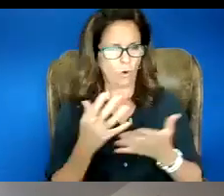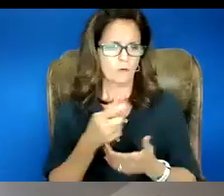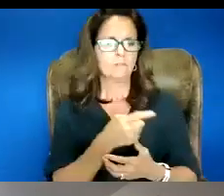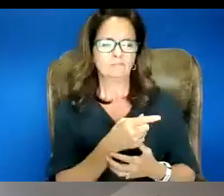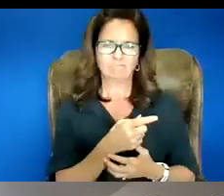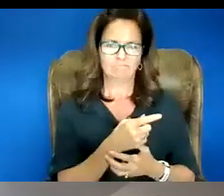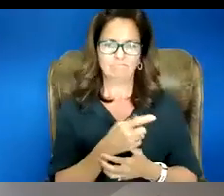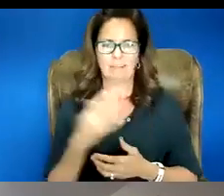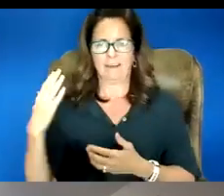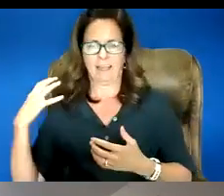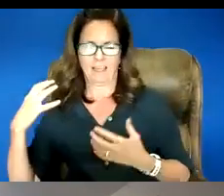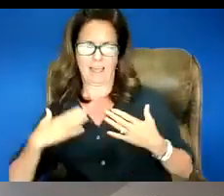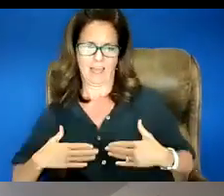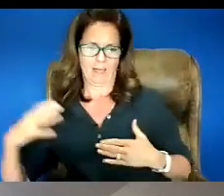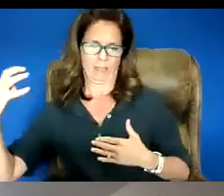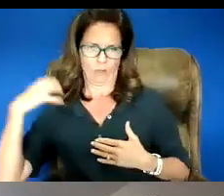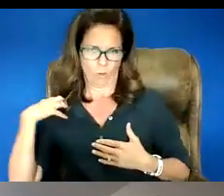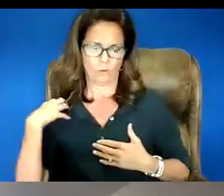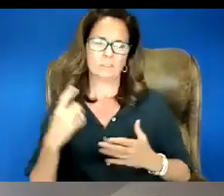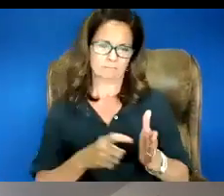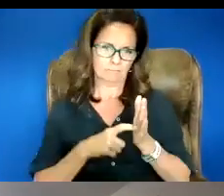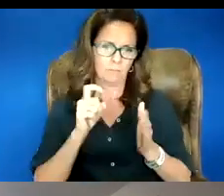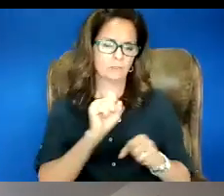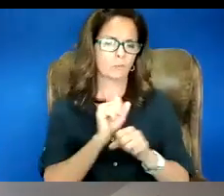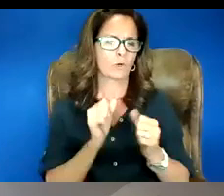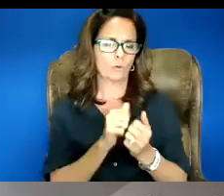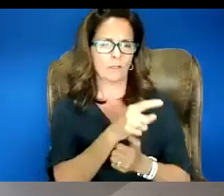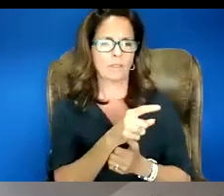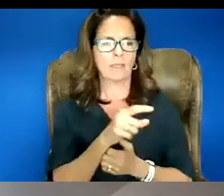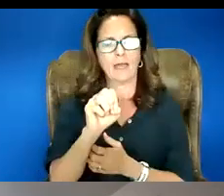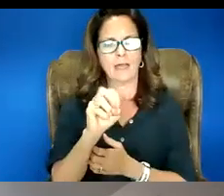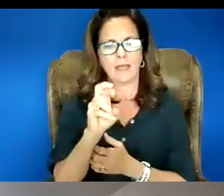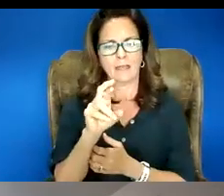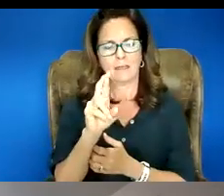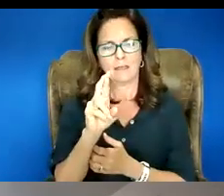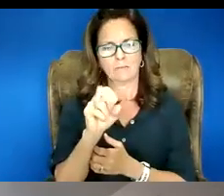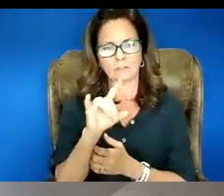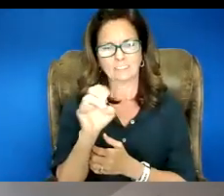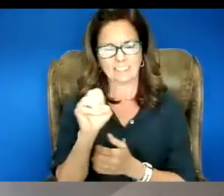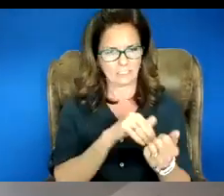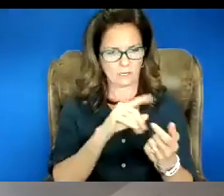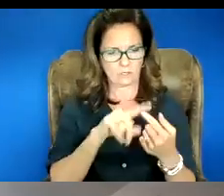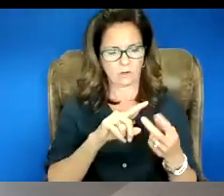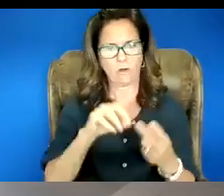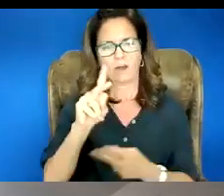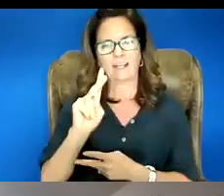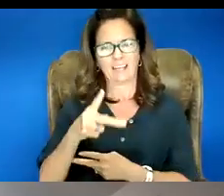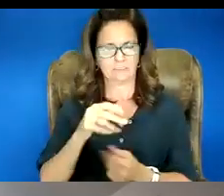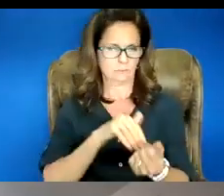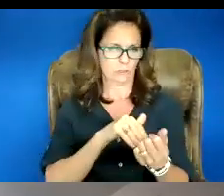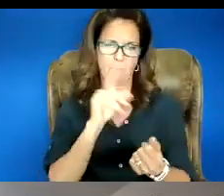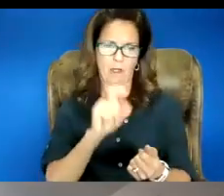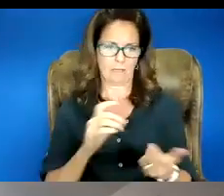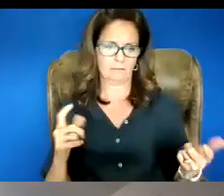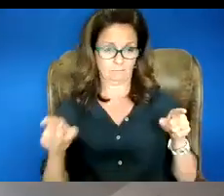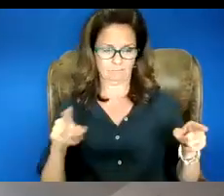with either an Everside physician or a Kaiser Permanente physician. You